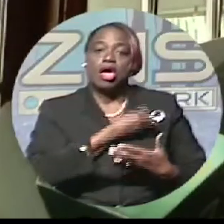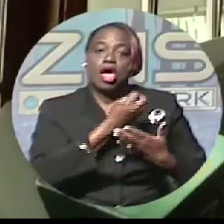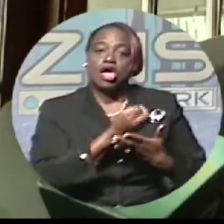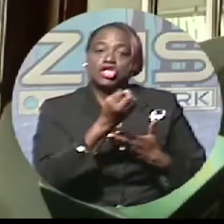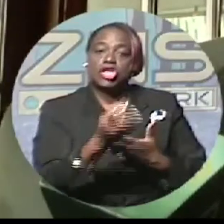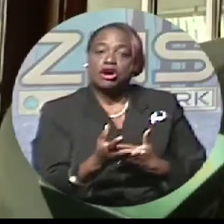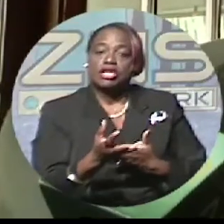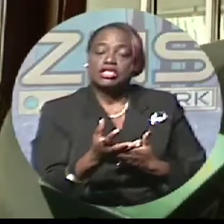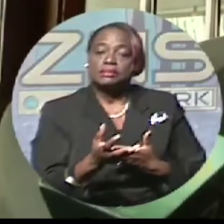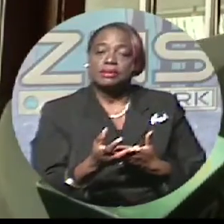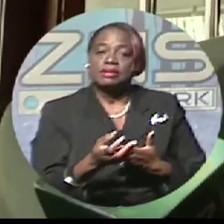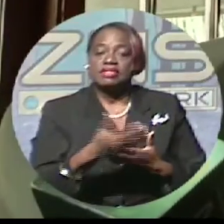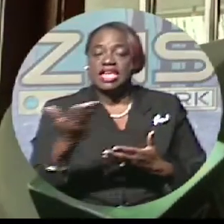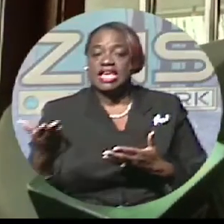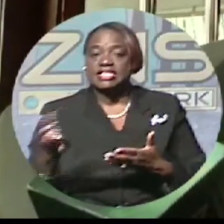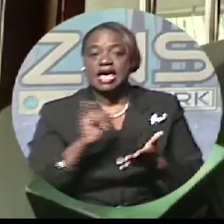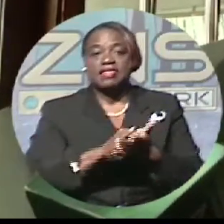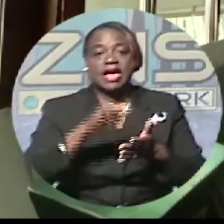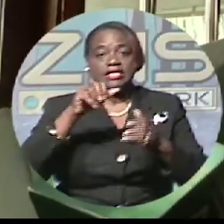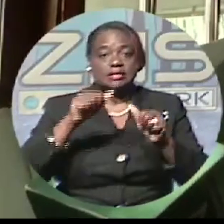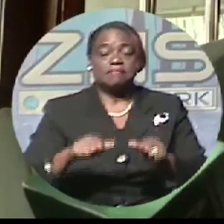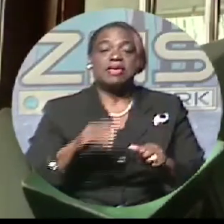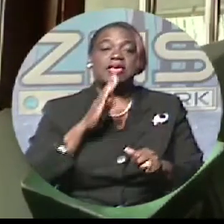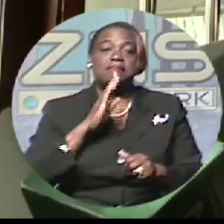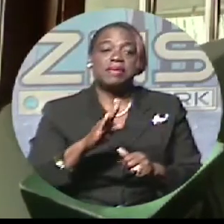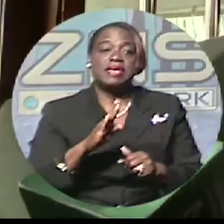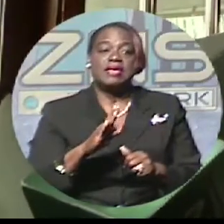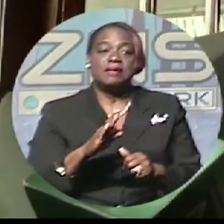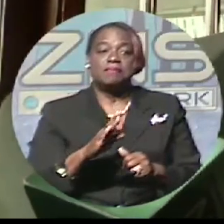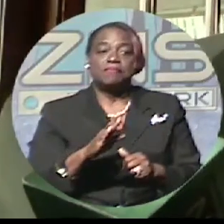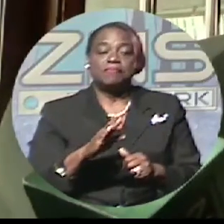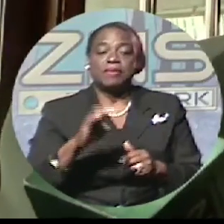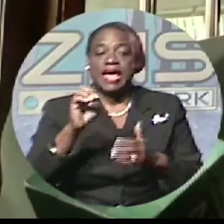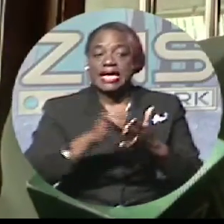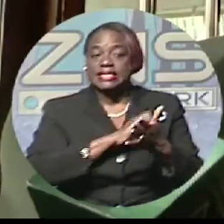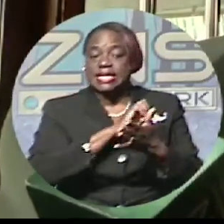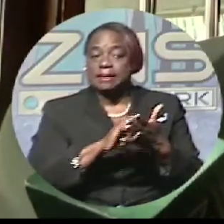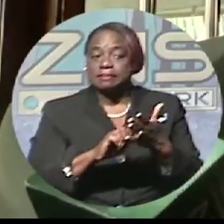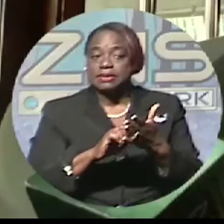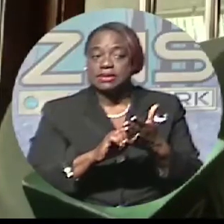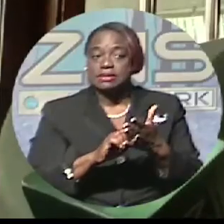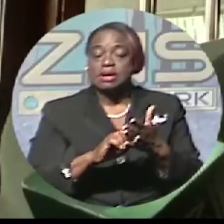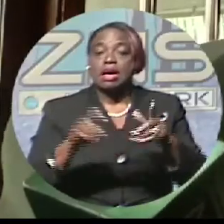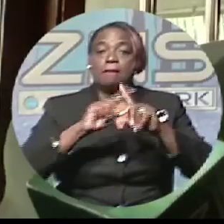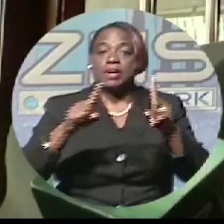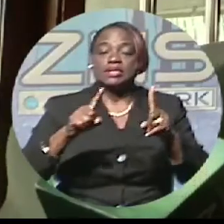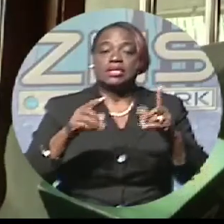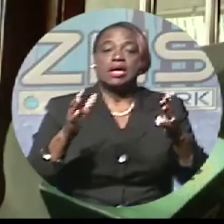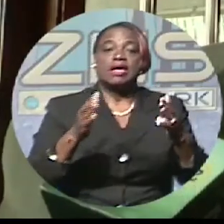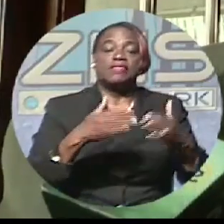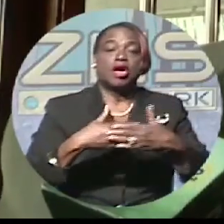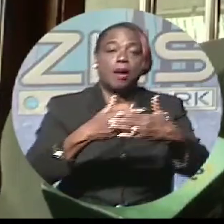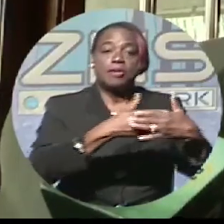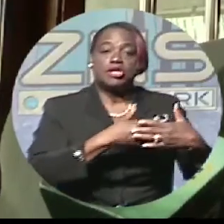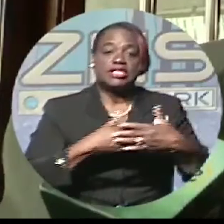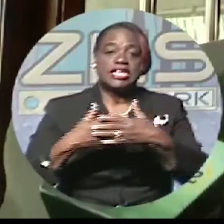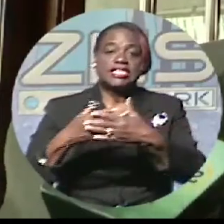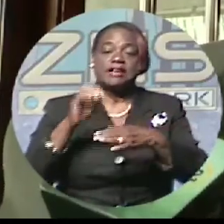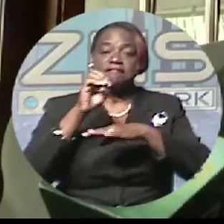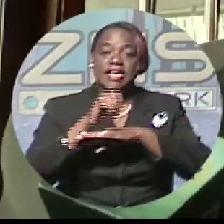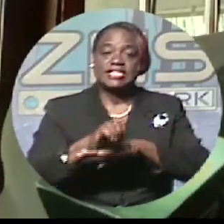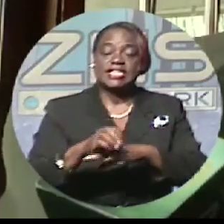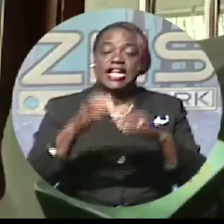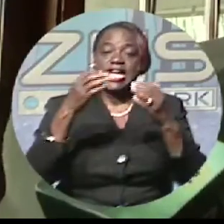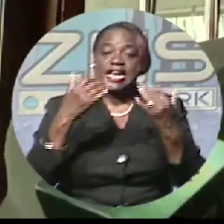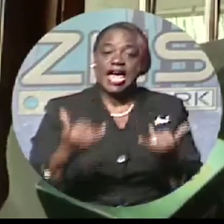There are some charitable events that may be VAT exempt, but the communities that are affected by this need to